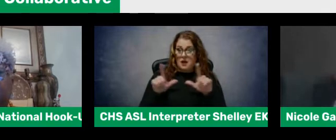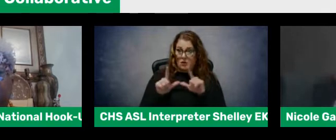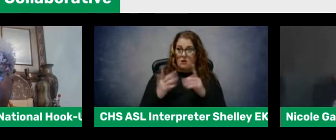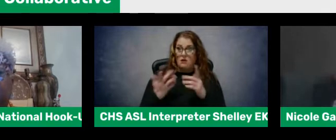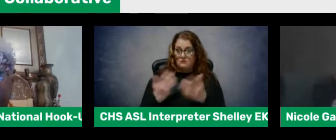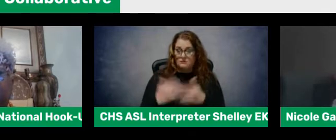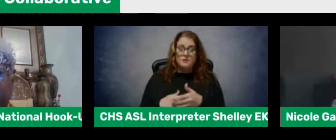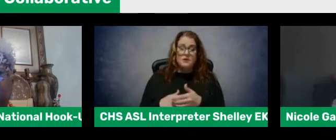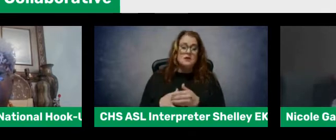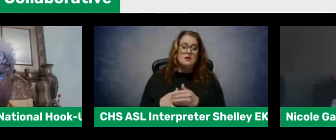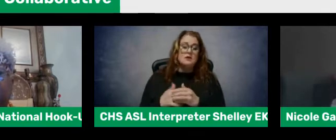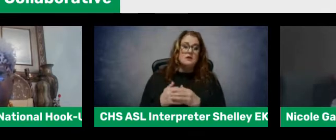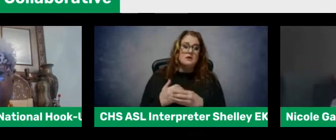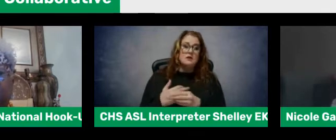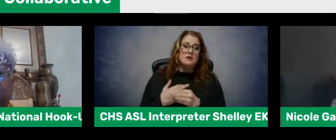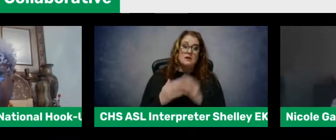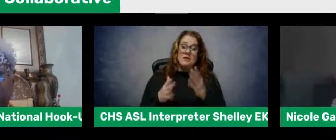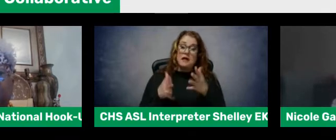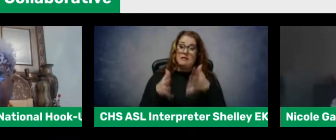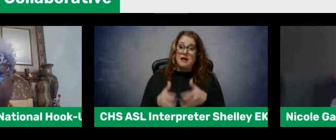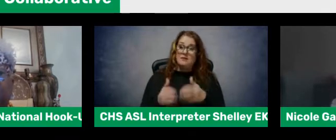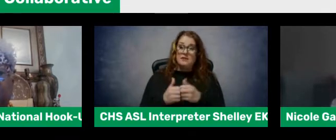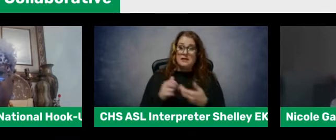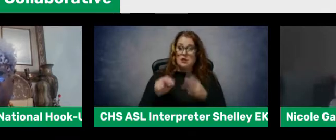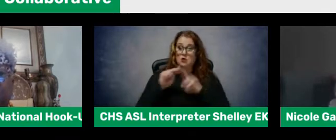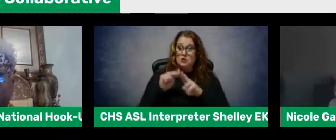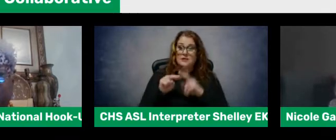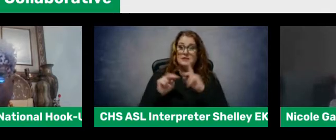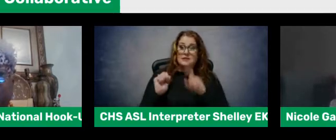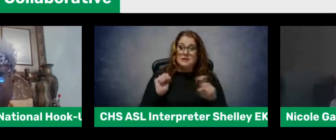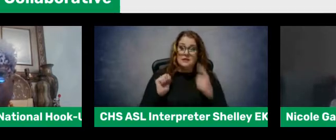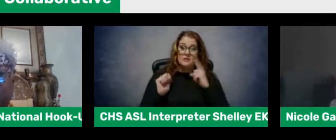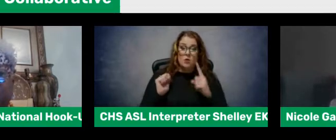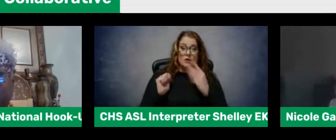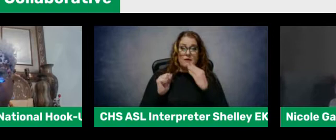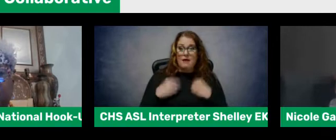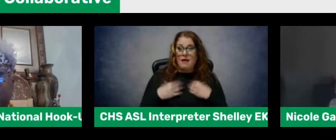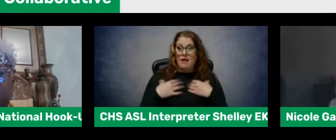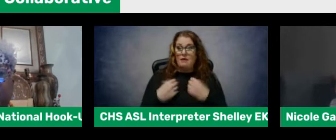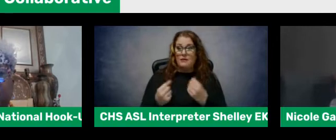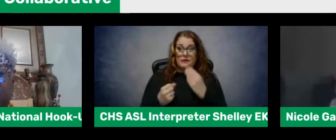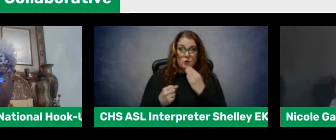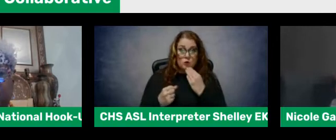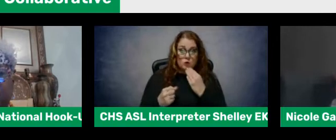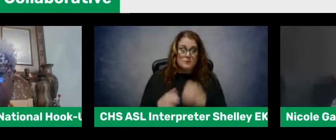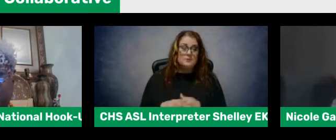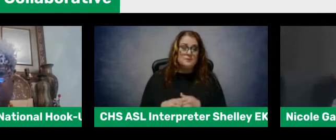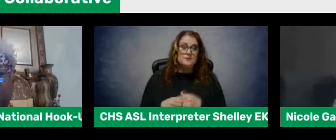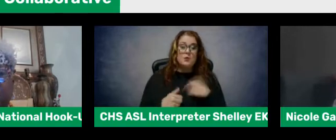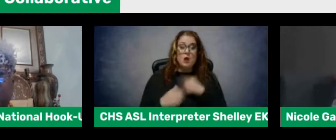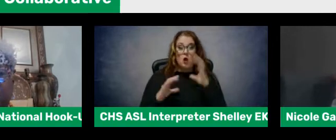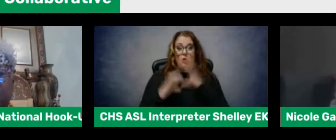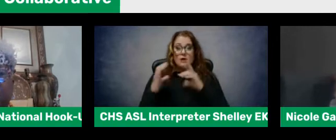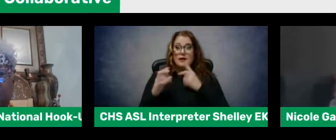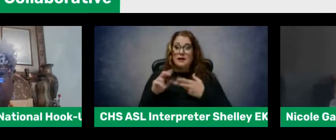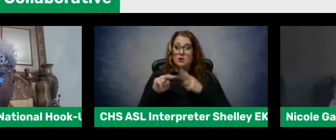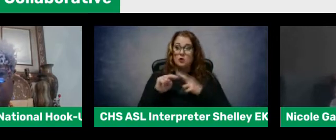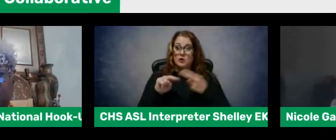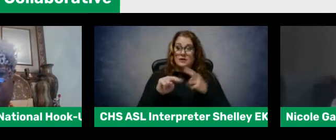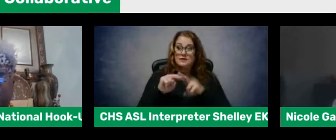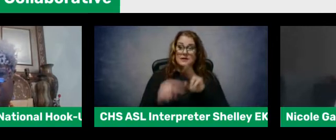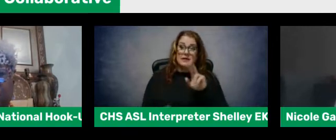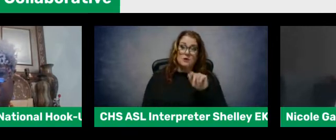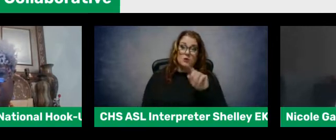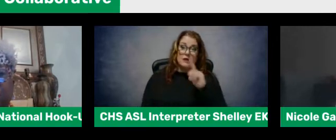area code, which left an increase in need for nutritious food. And so we are looking at increasing the rate